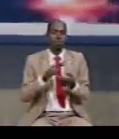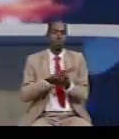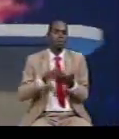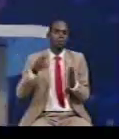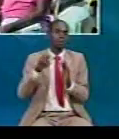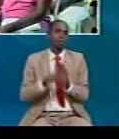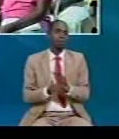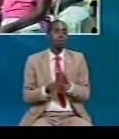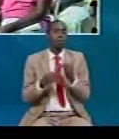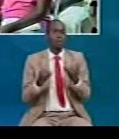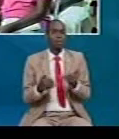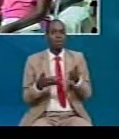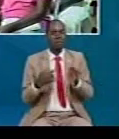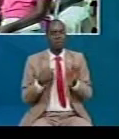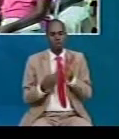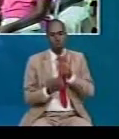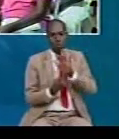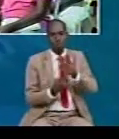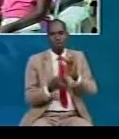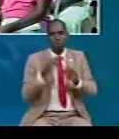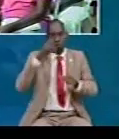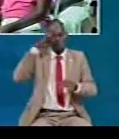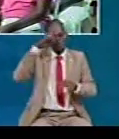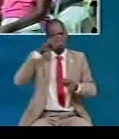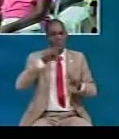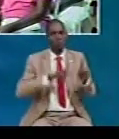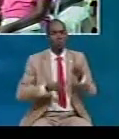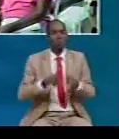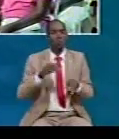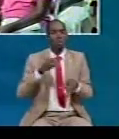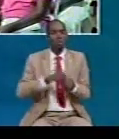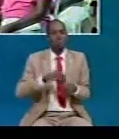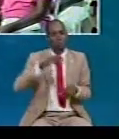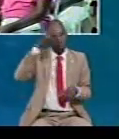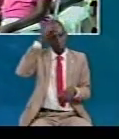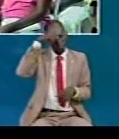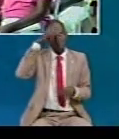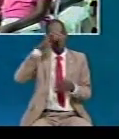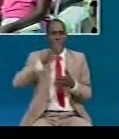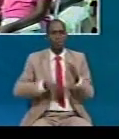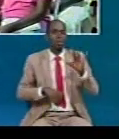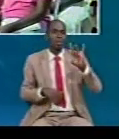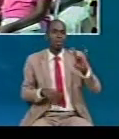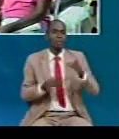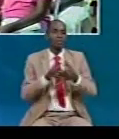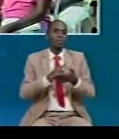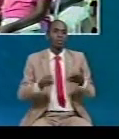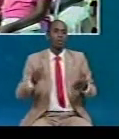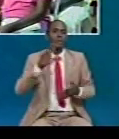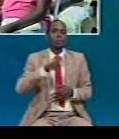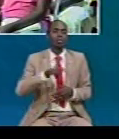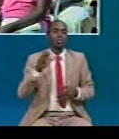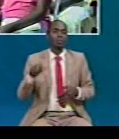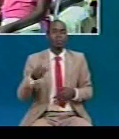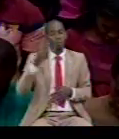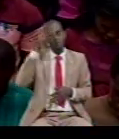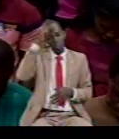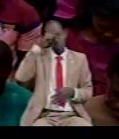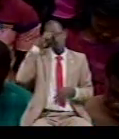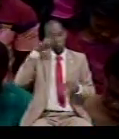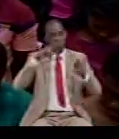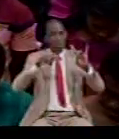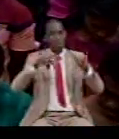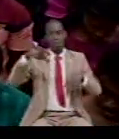me show you the wise people. We're looking at Proverbs chapter 8, and I'm reading from verse 33. The wise